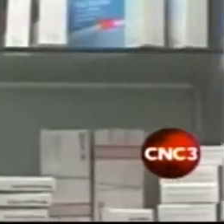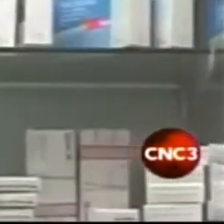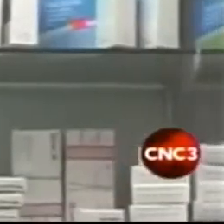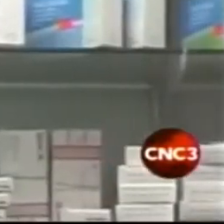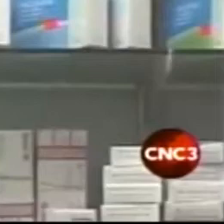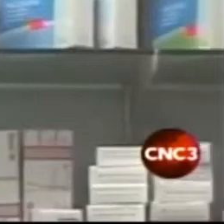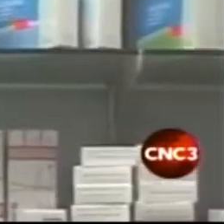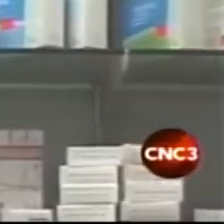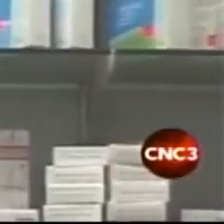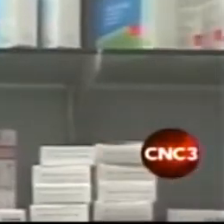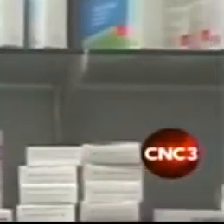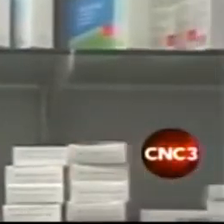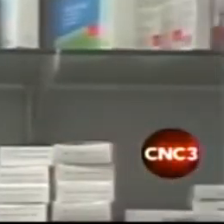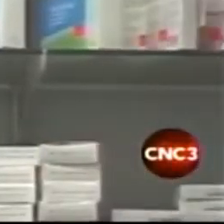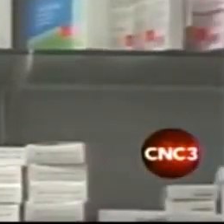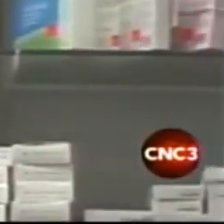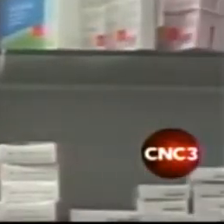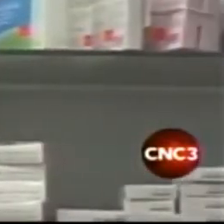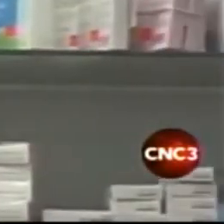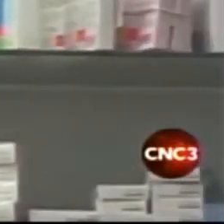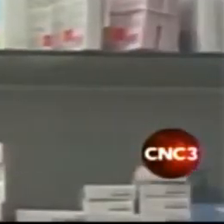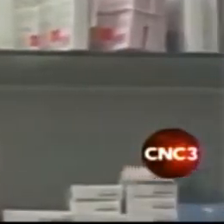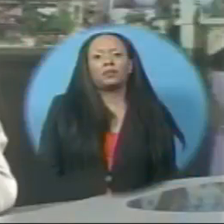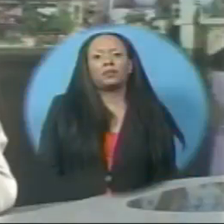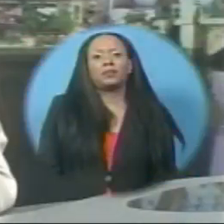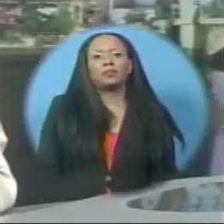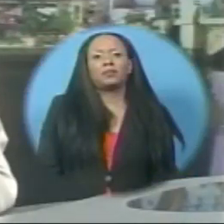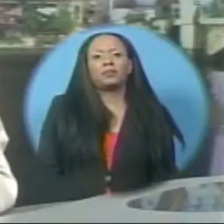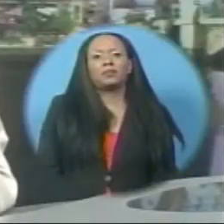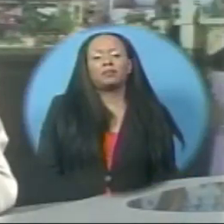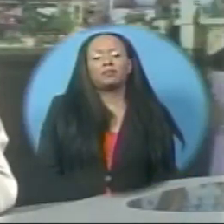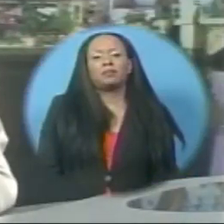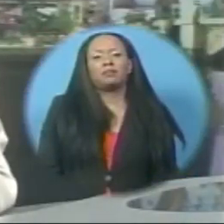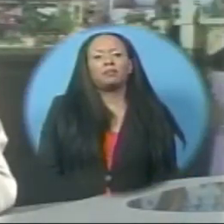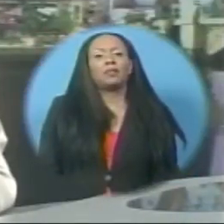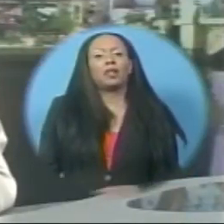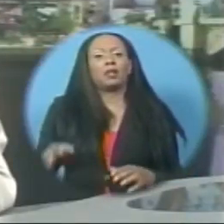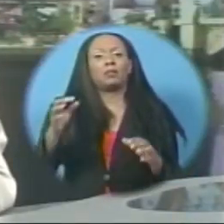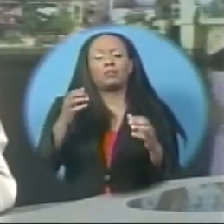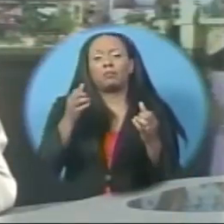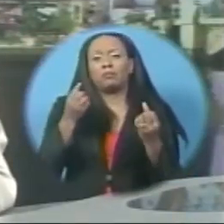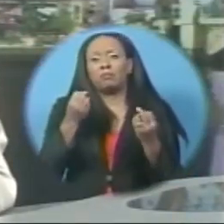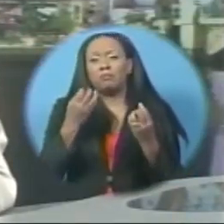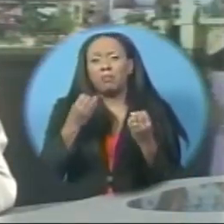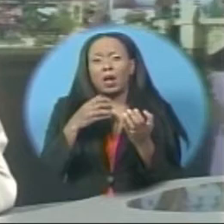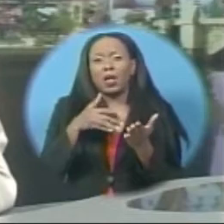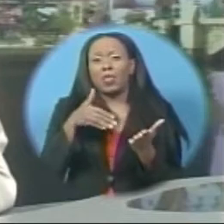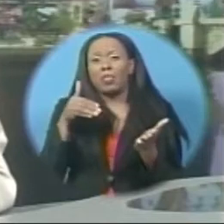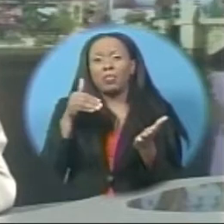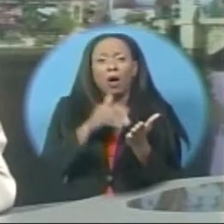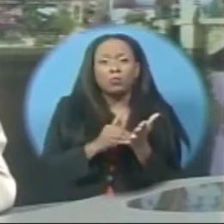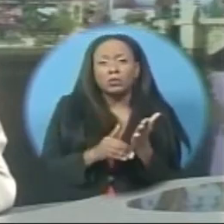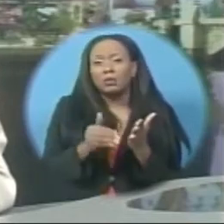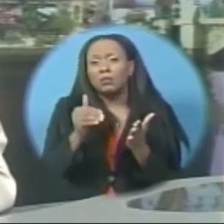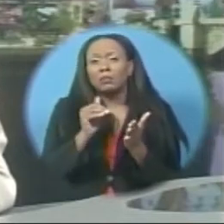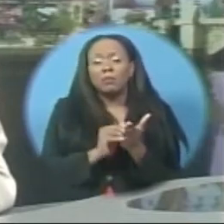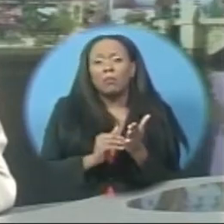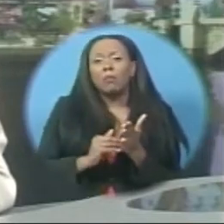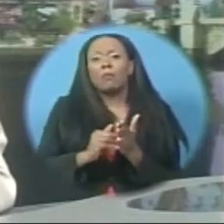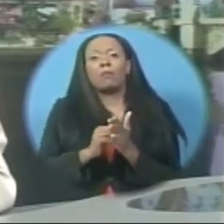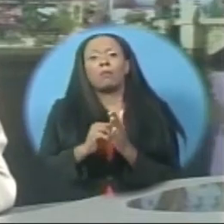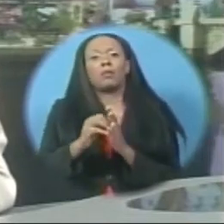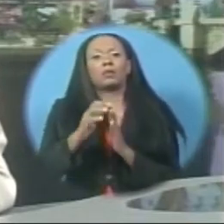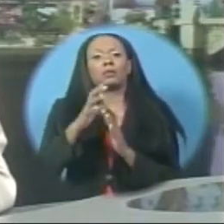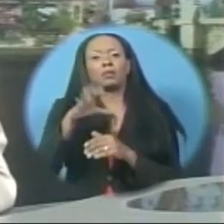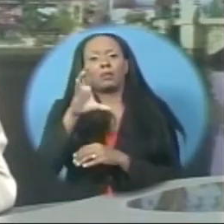fix this in the next cycle of drugs that are purchased. Still in Trinidad, thousands of state company employees may